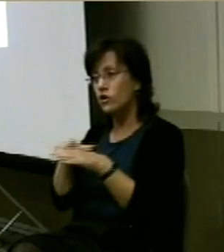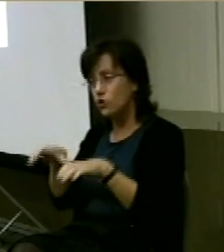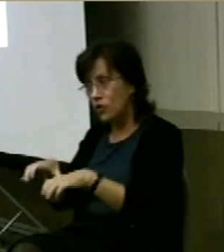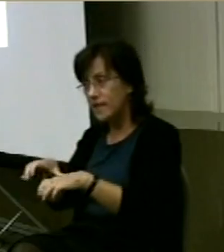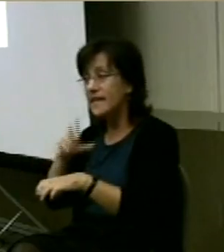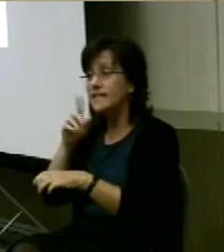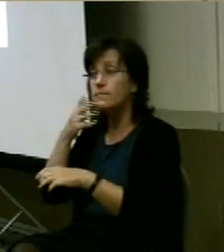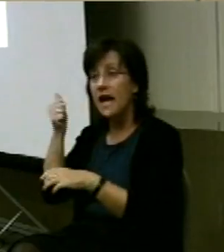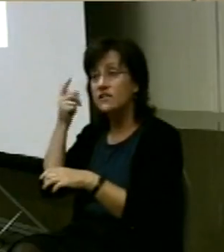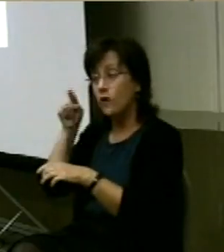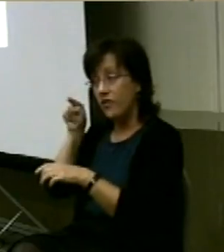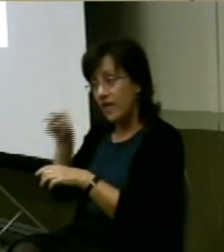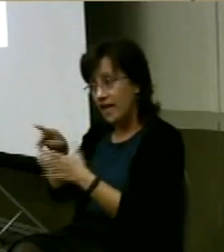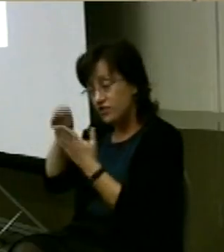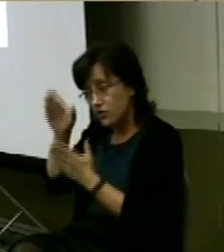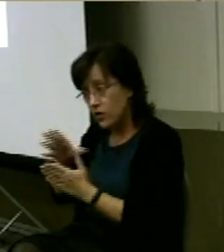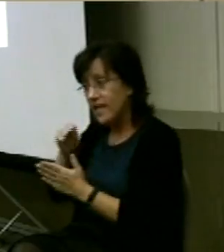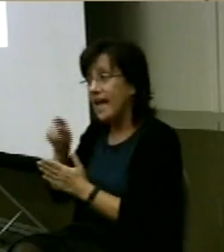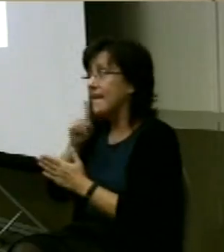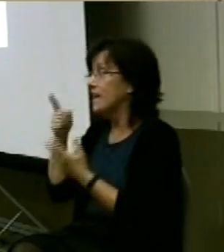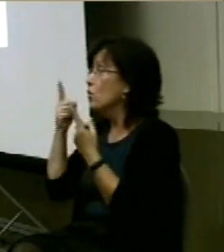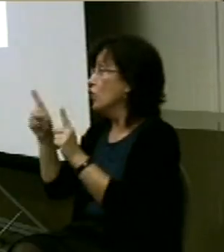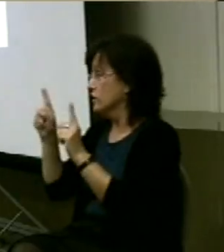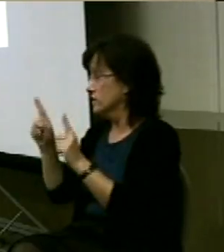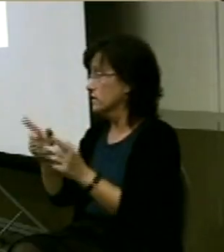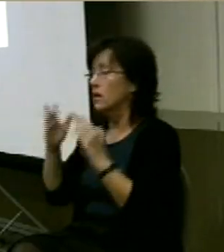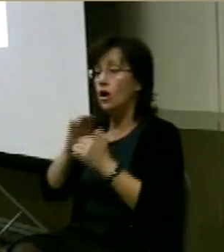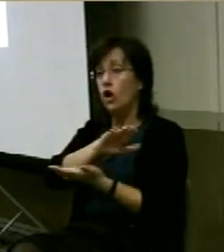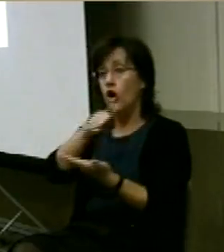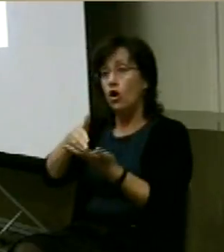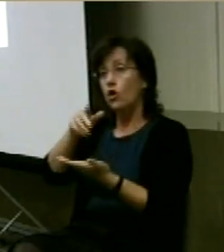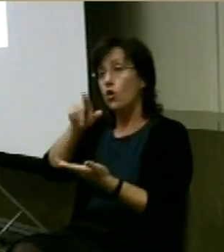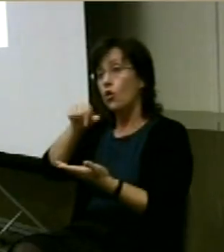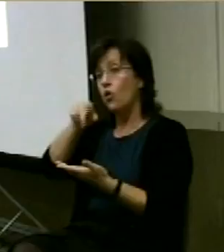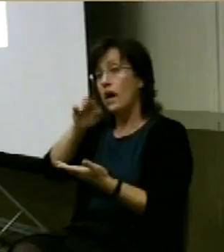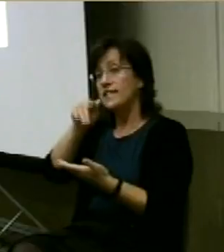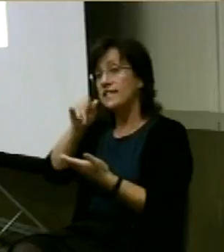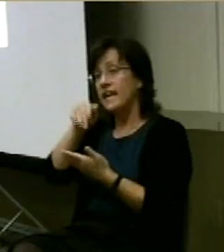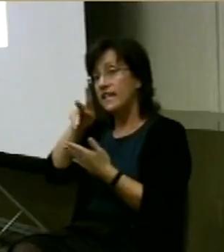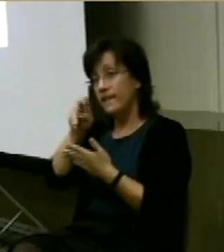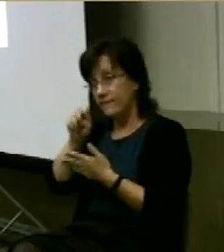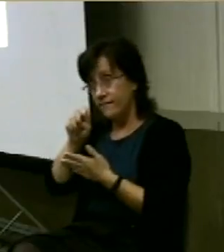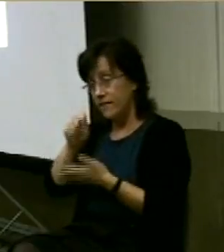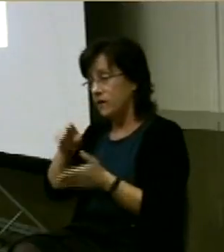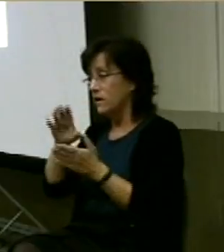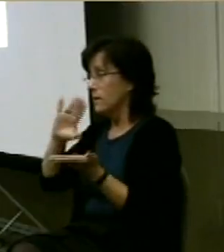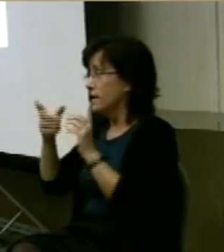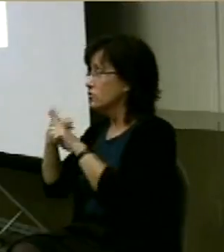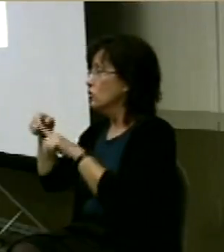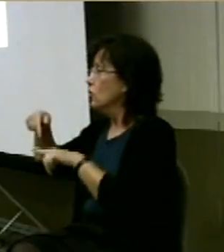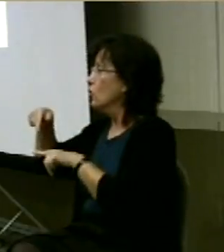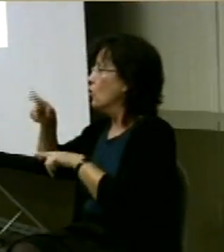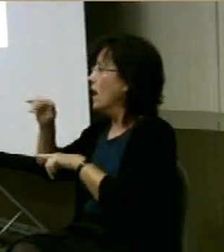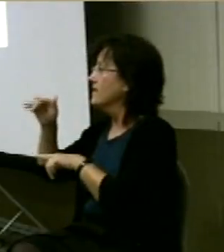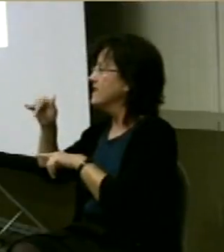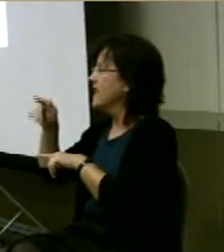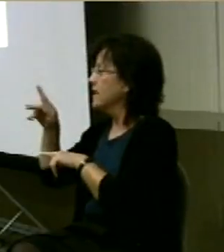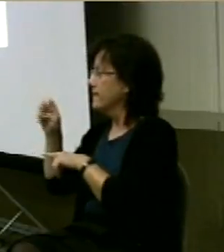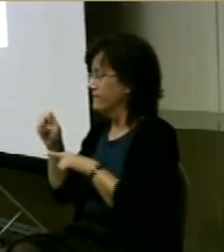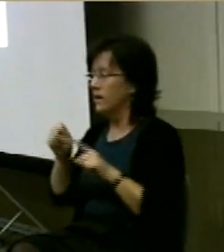working. Quantitative versus qualitative. The quantitative is what is the encouraged type of data